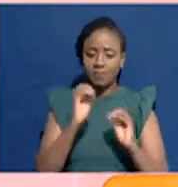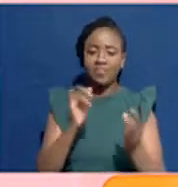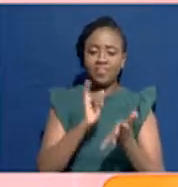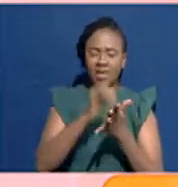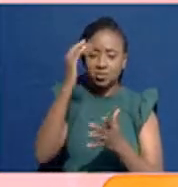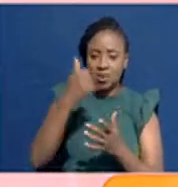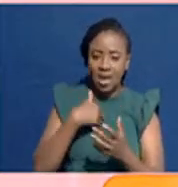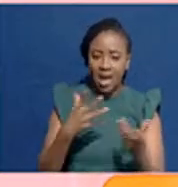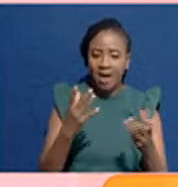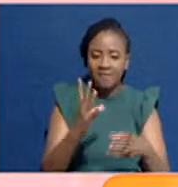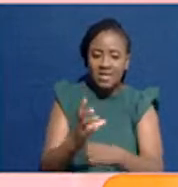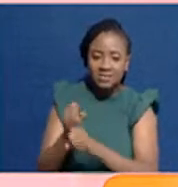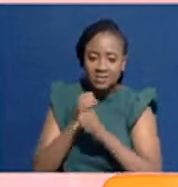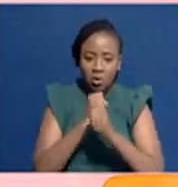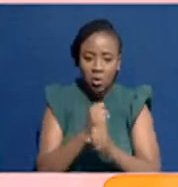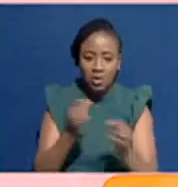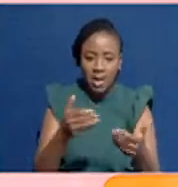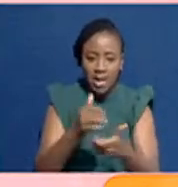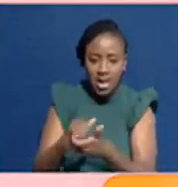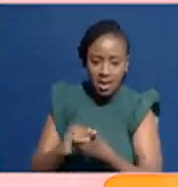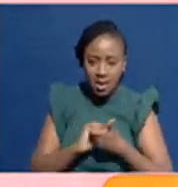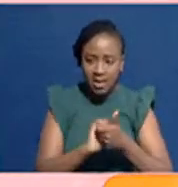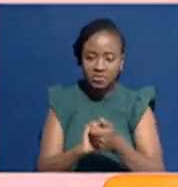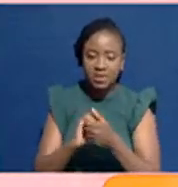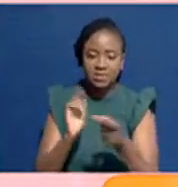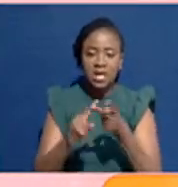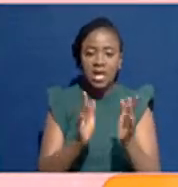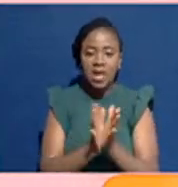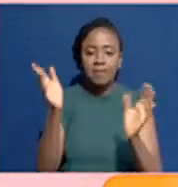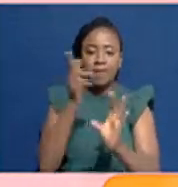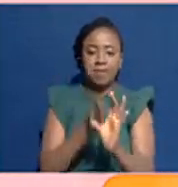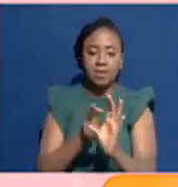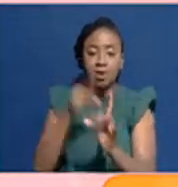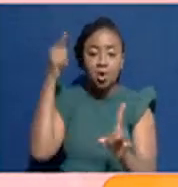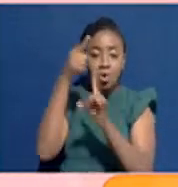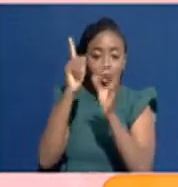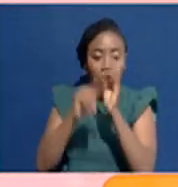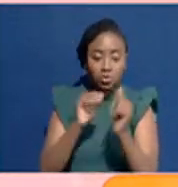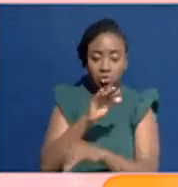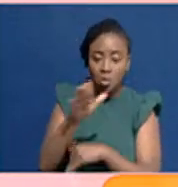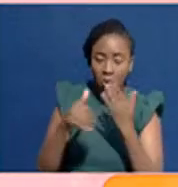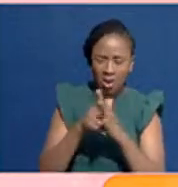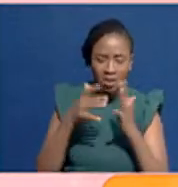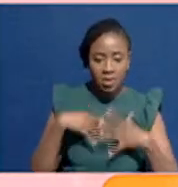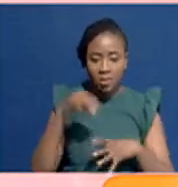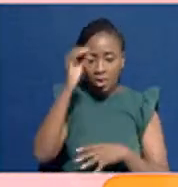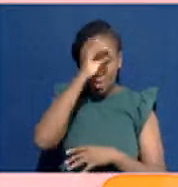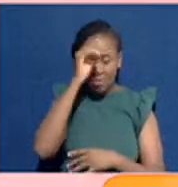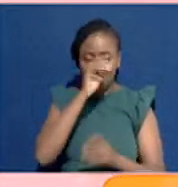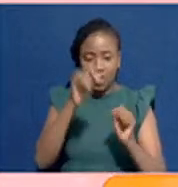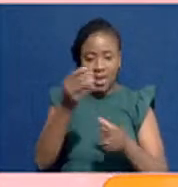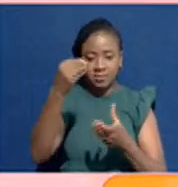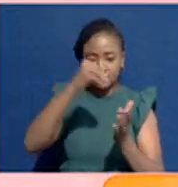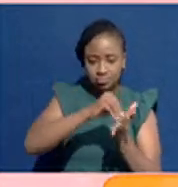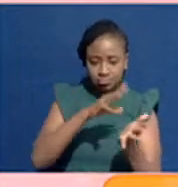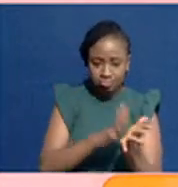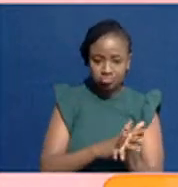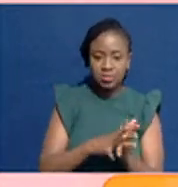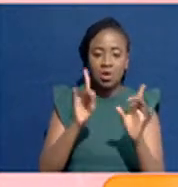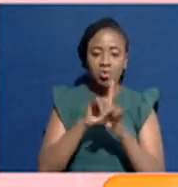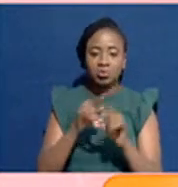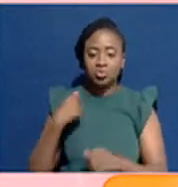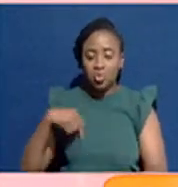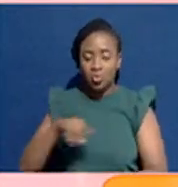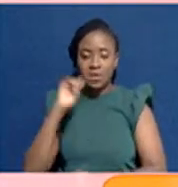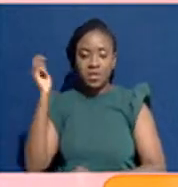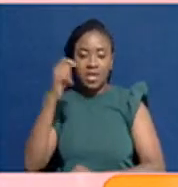stakeholders engagement and participation by all citizens, so that we can collect all those views by Kenyans. And what we have in Kenya Kwanza